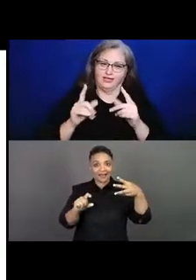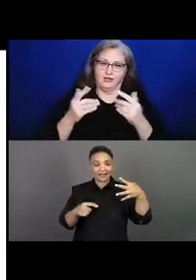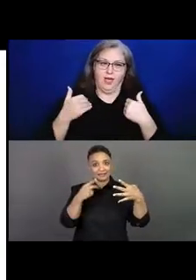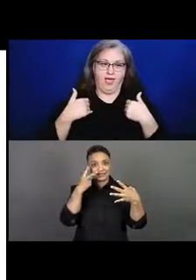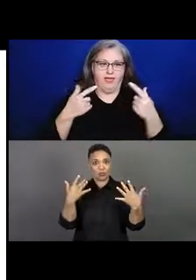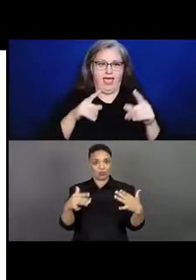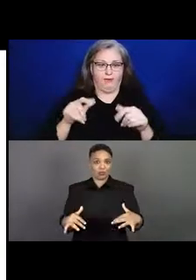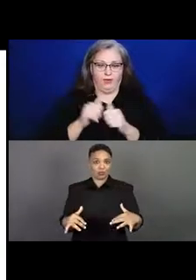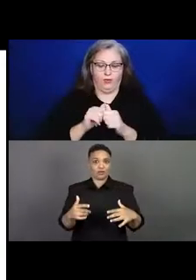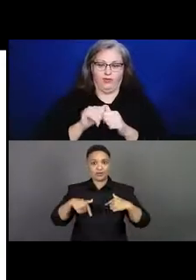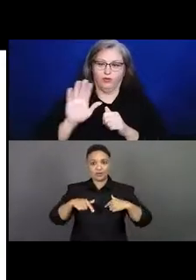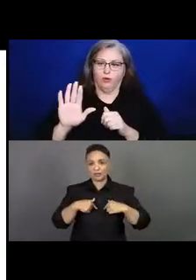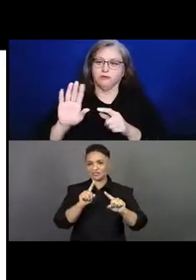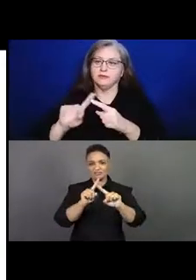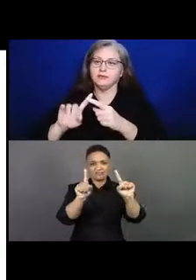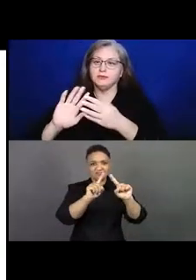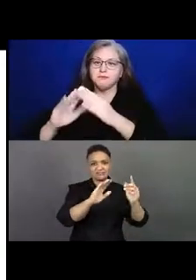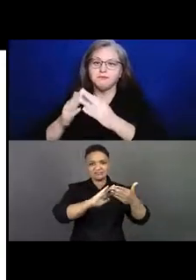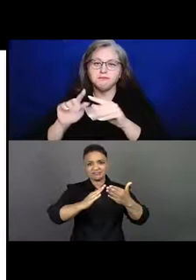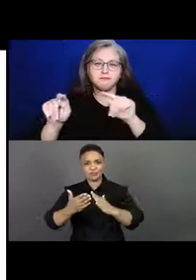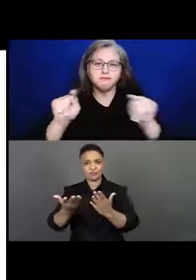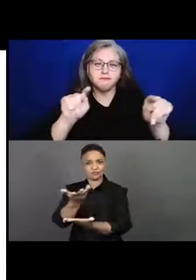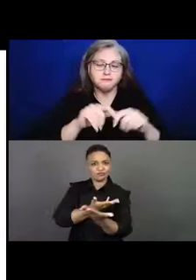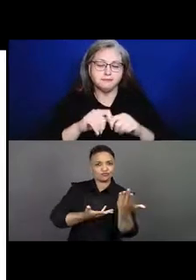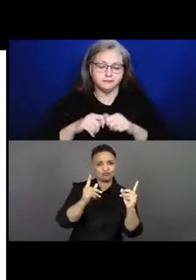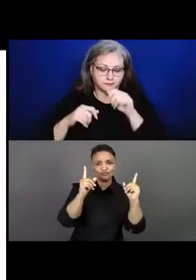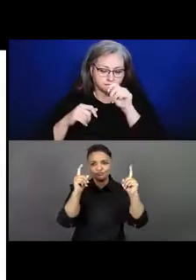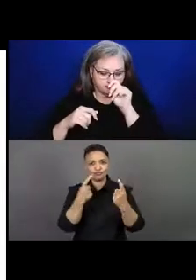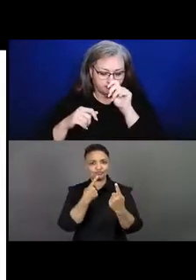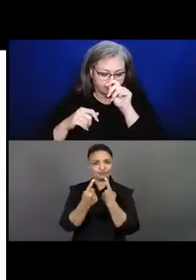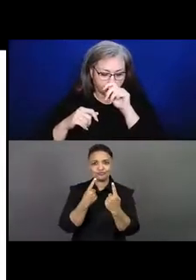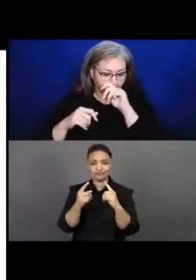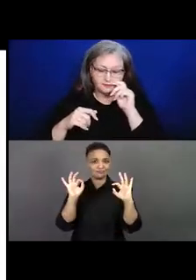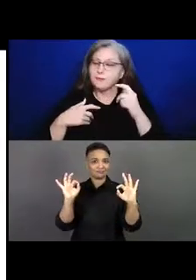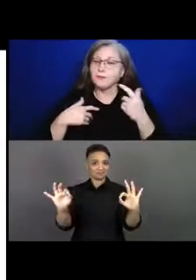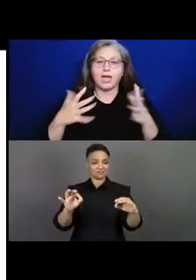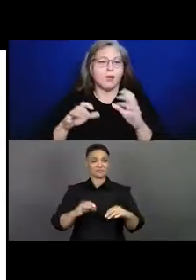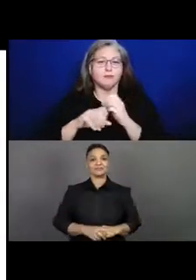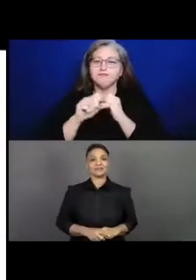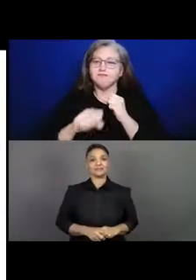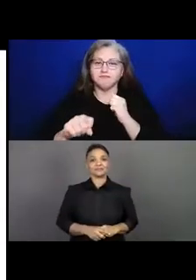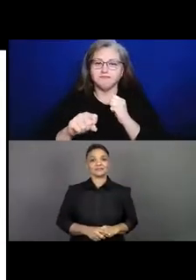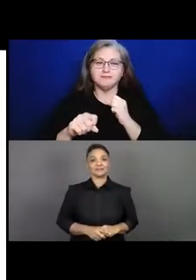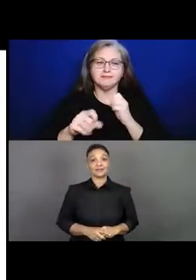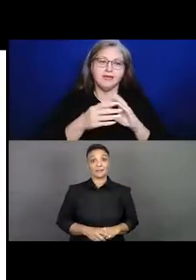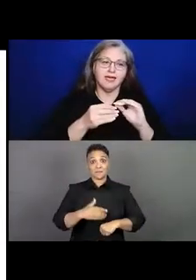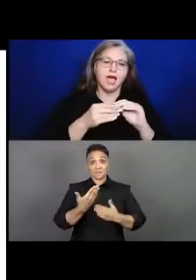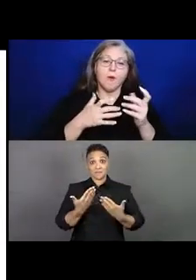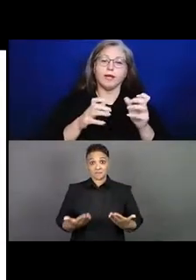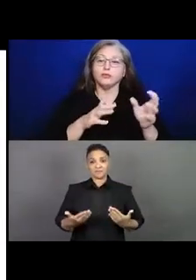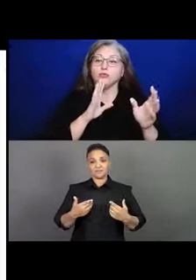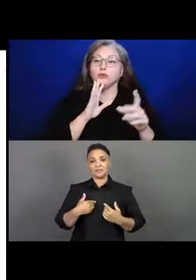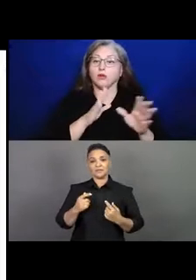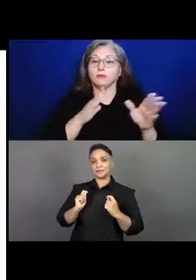our respective communities. So without any further ado, I'll just ask Sheena to move to the